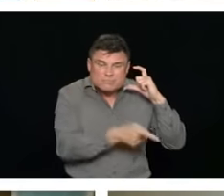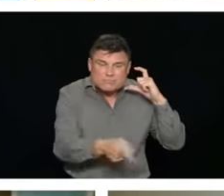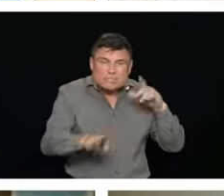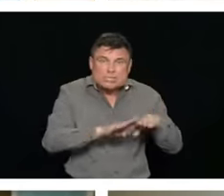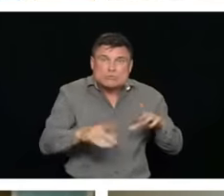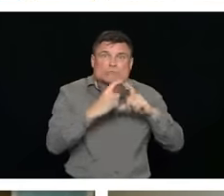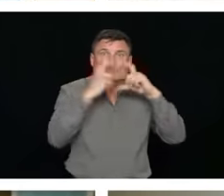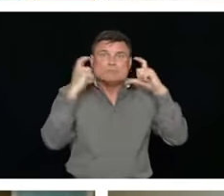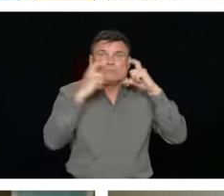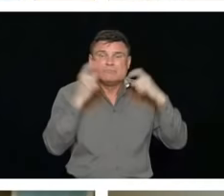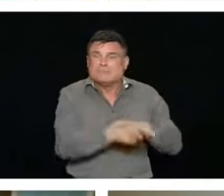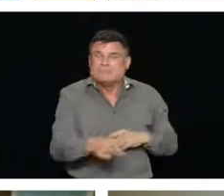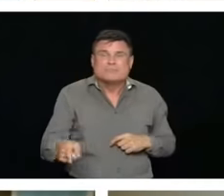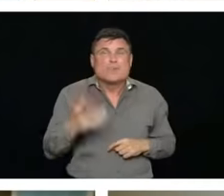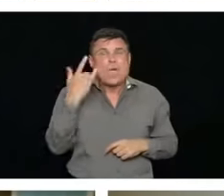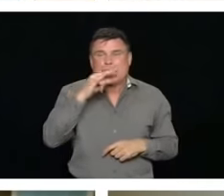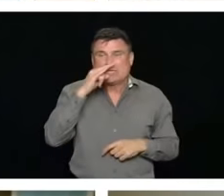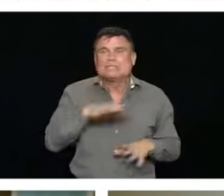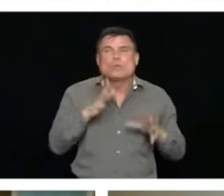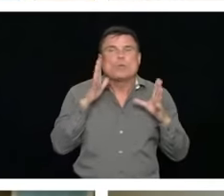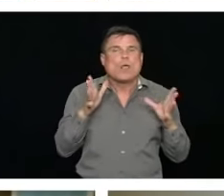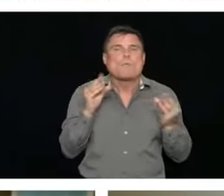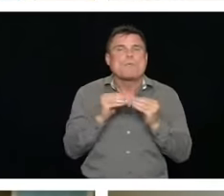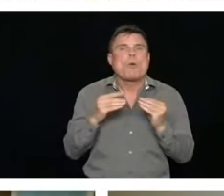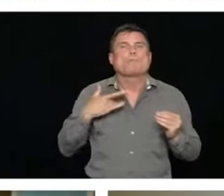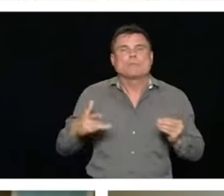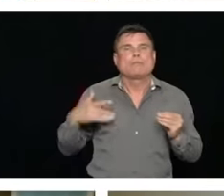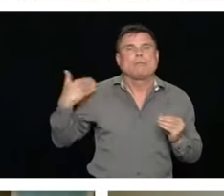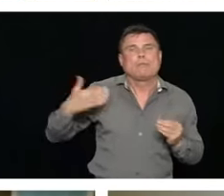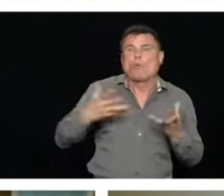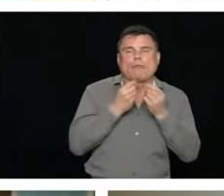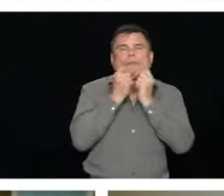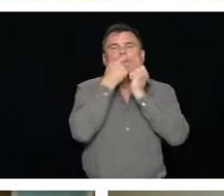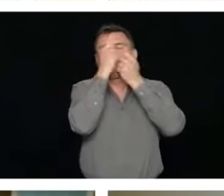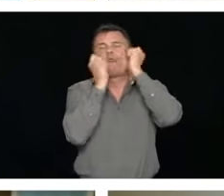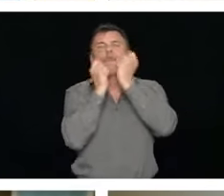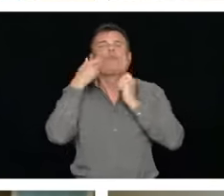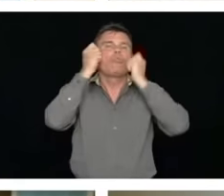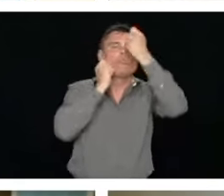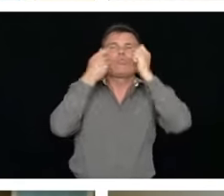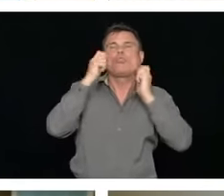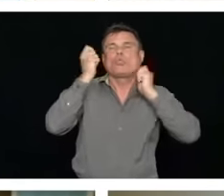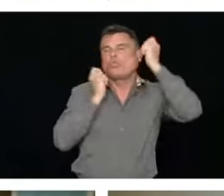risk than they protect. So that's a really important point to understand.